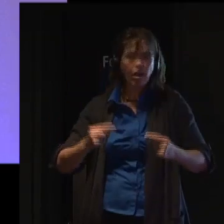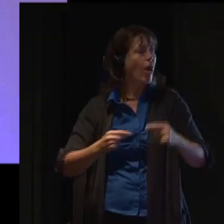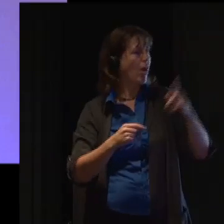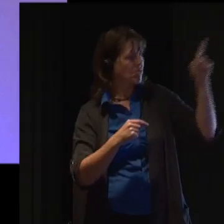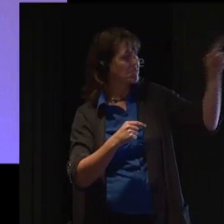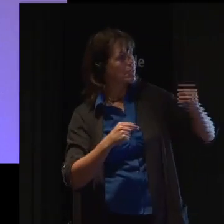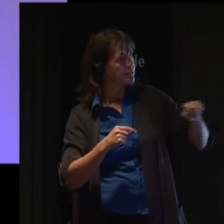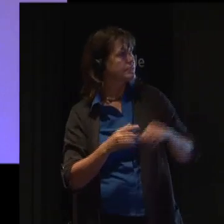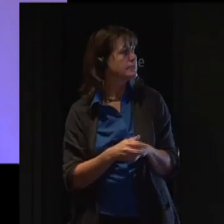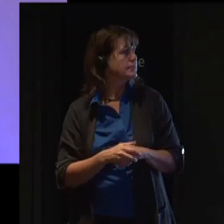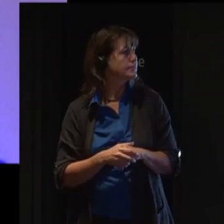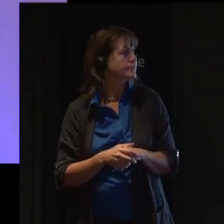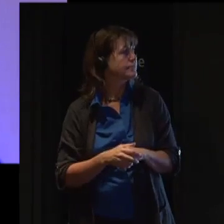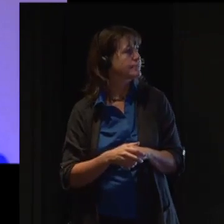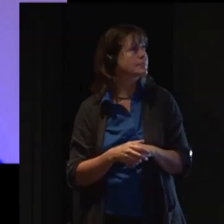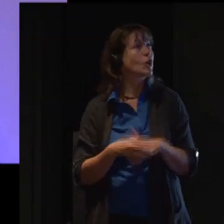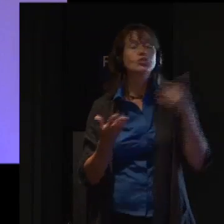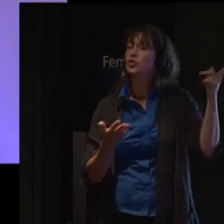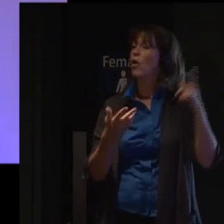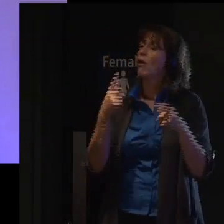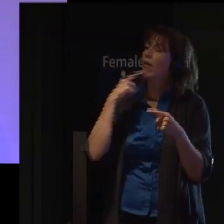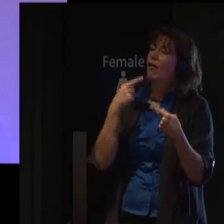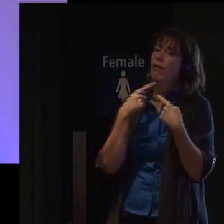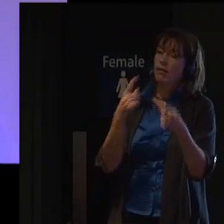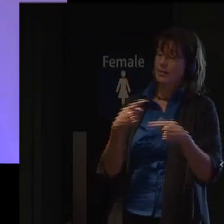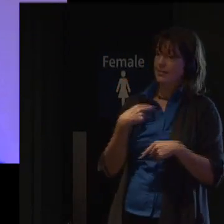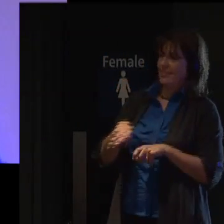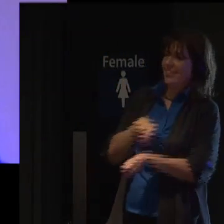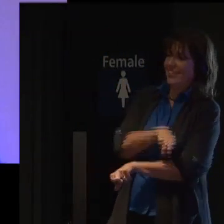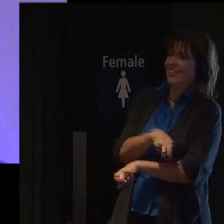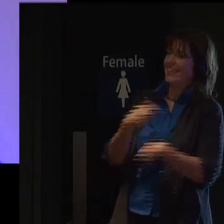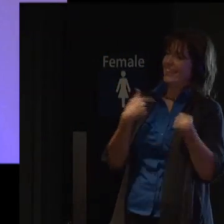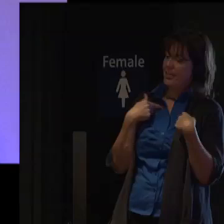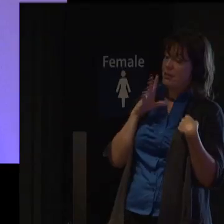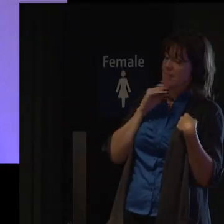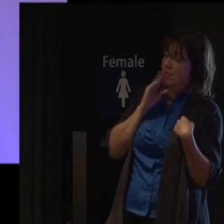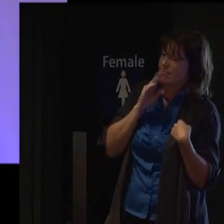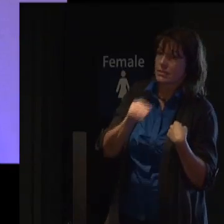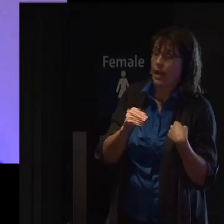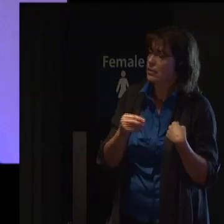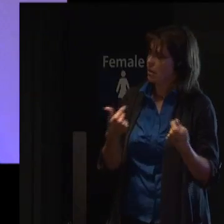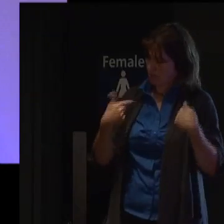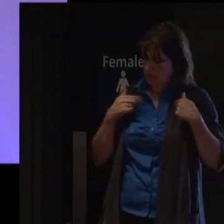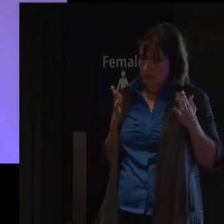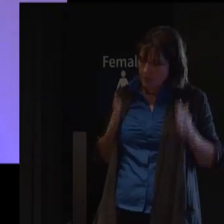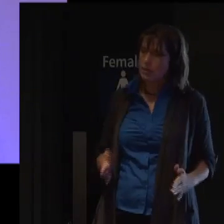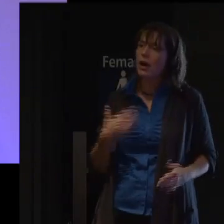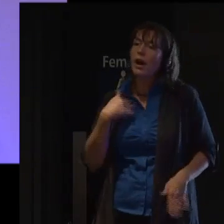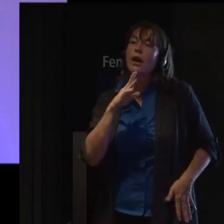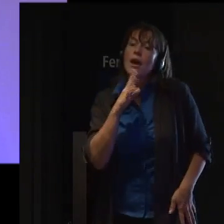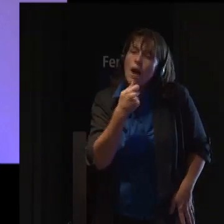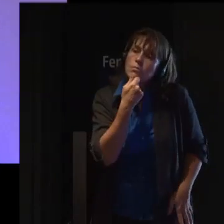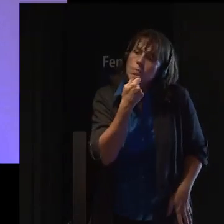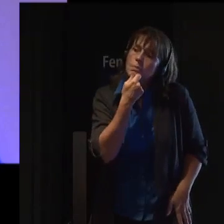pass, let me see something from the commentator's side. What do you have to know, or what do you have to be to